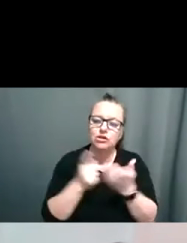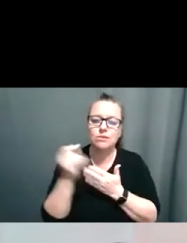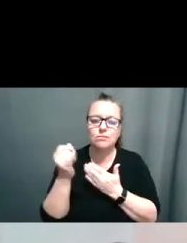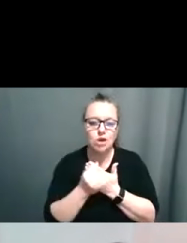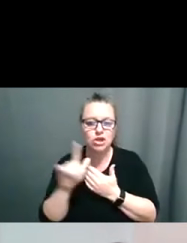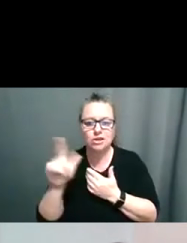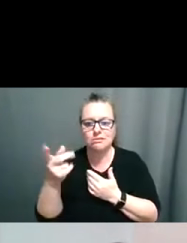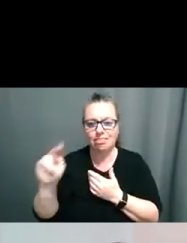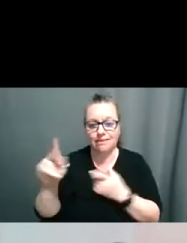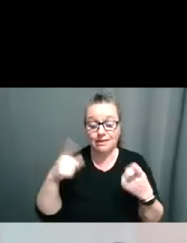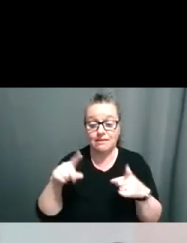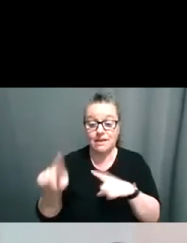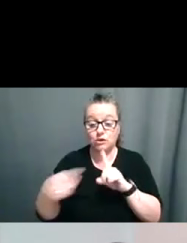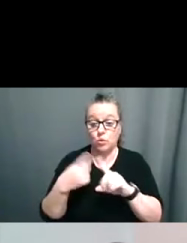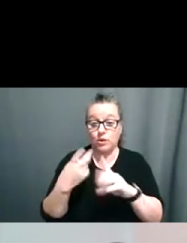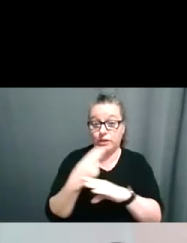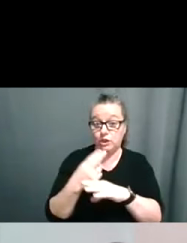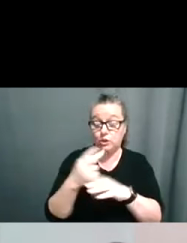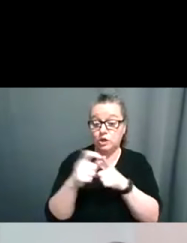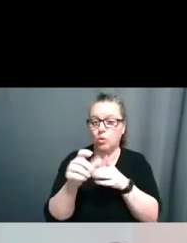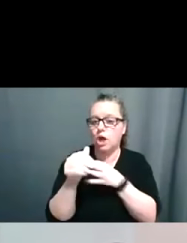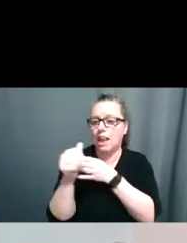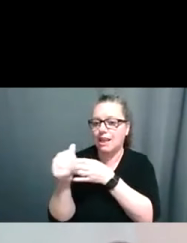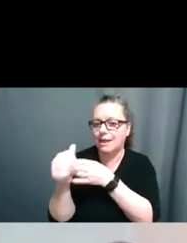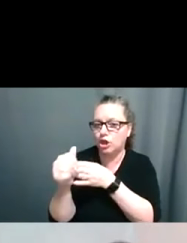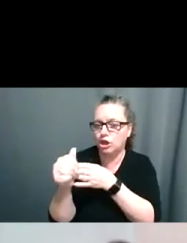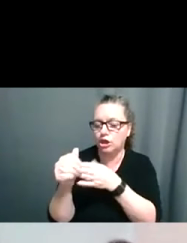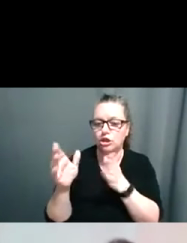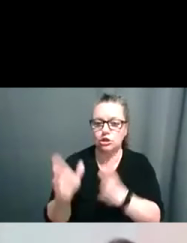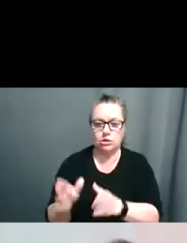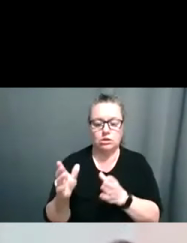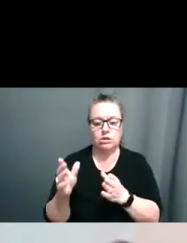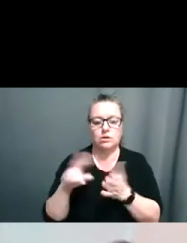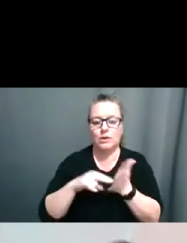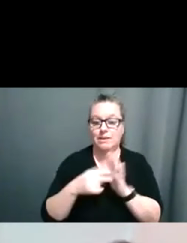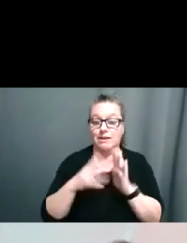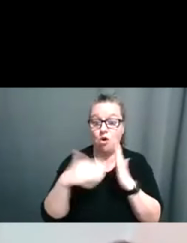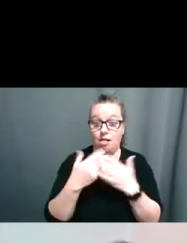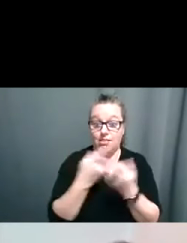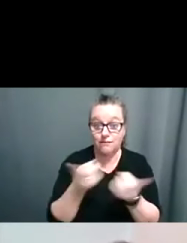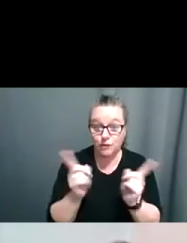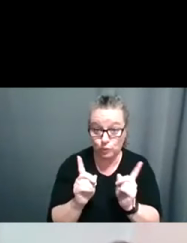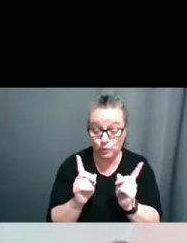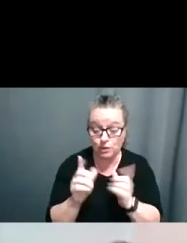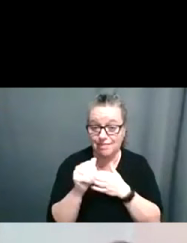events. When we use the word leader in this presentation today, we mean all of you leading from where you